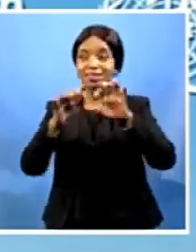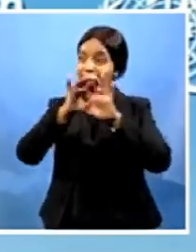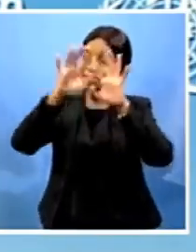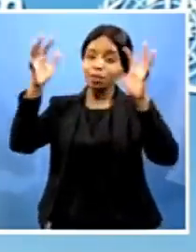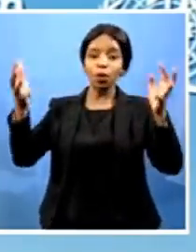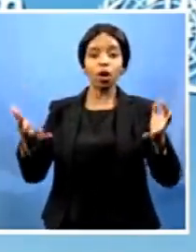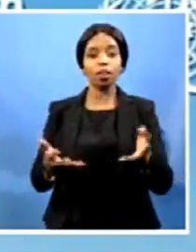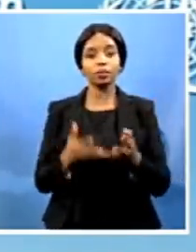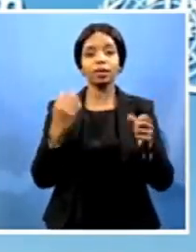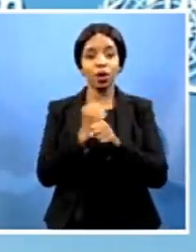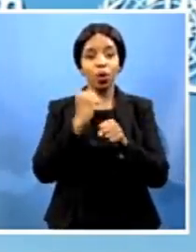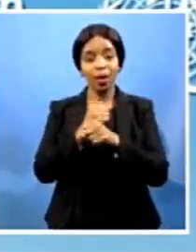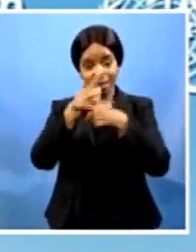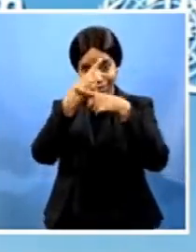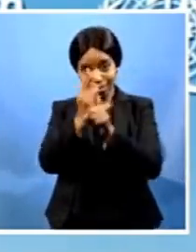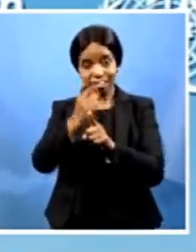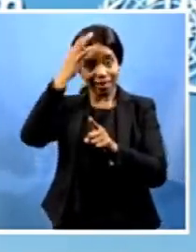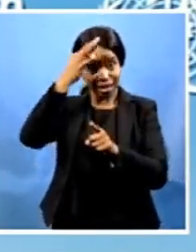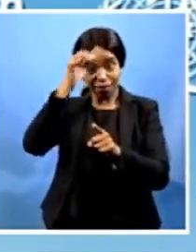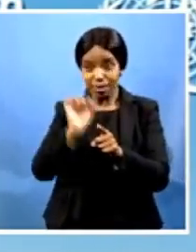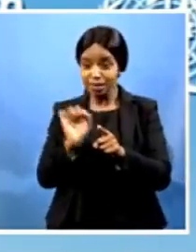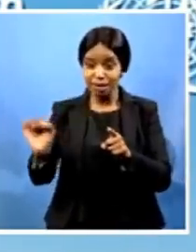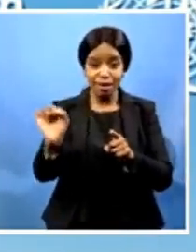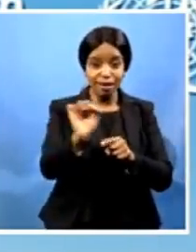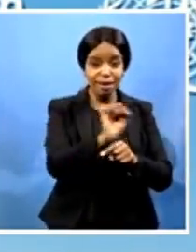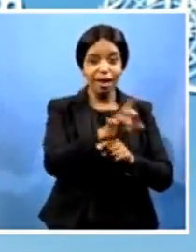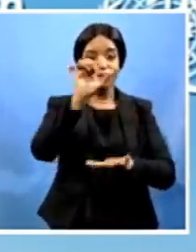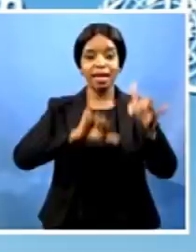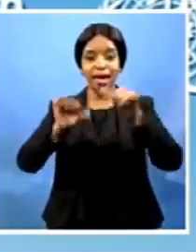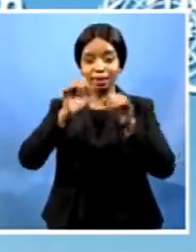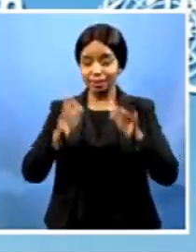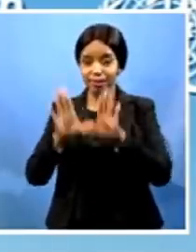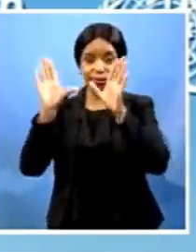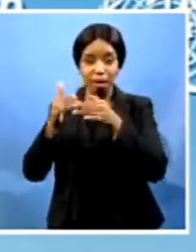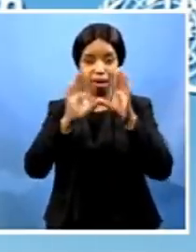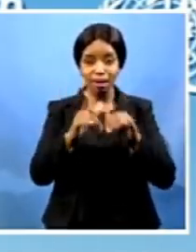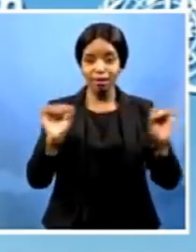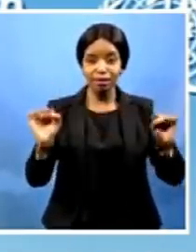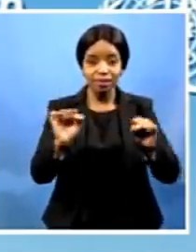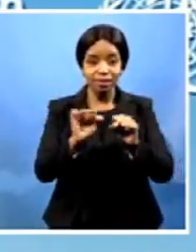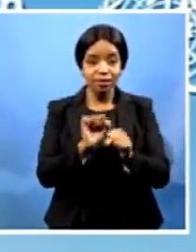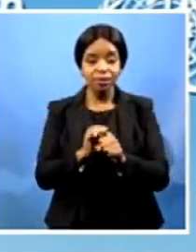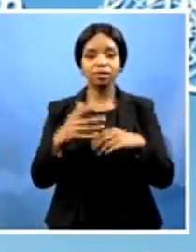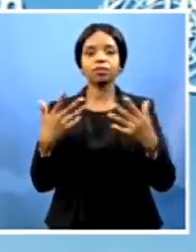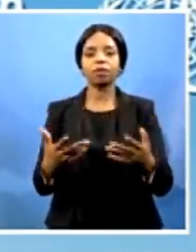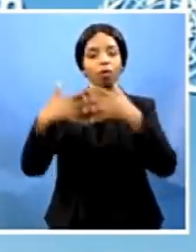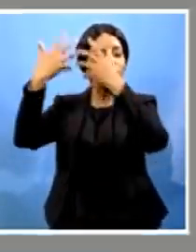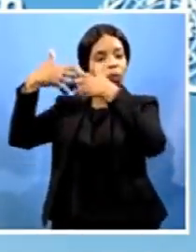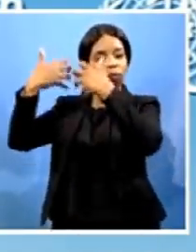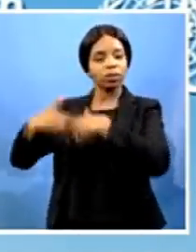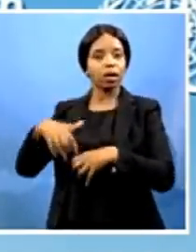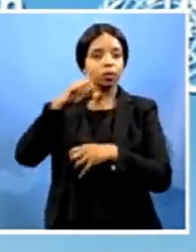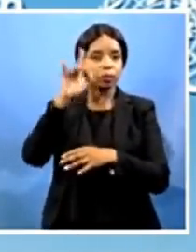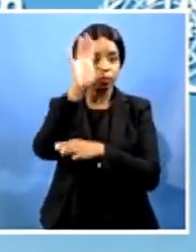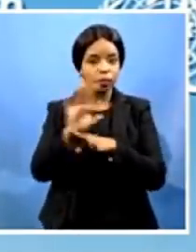and partners to coordinate national preparedness and response plans and to implement them. I would